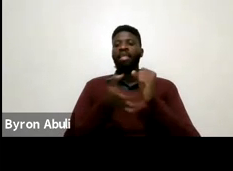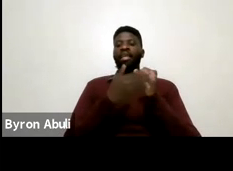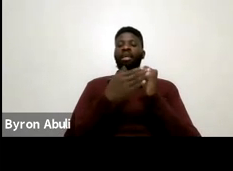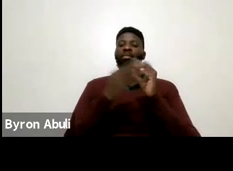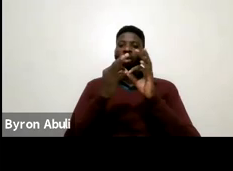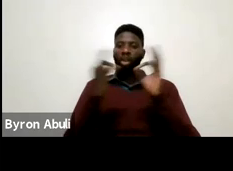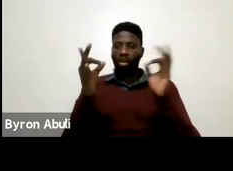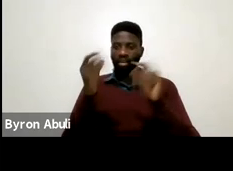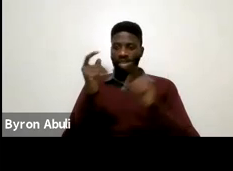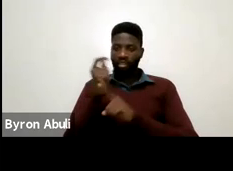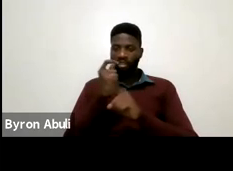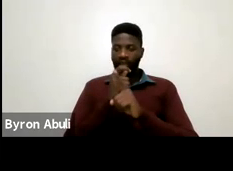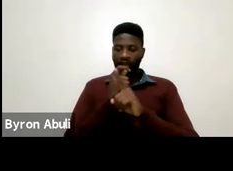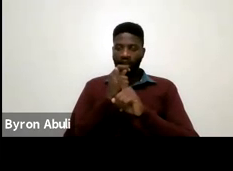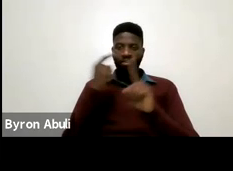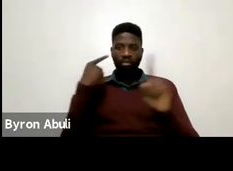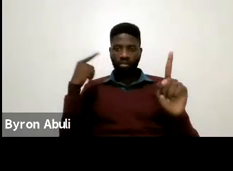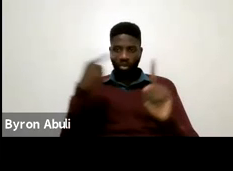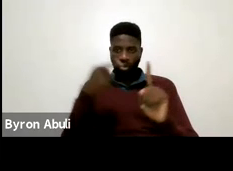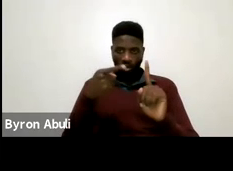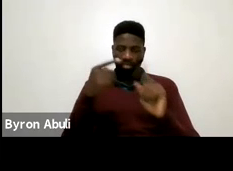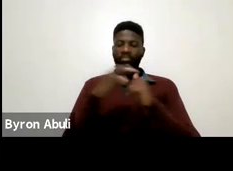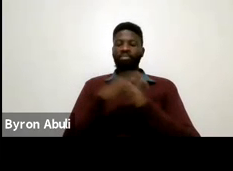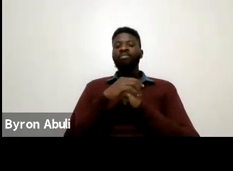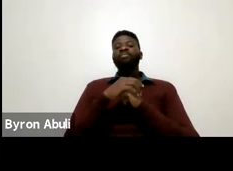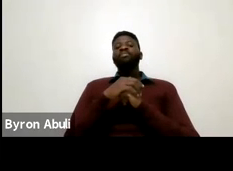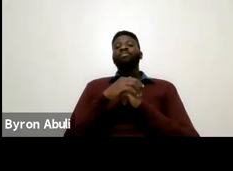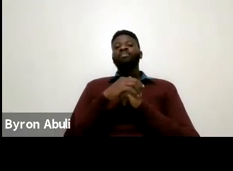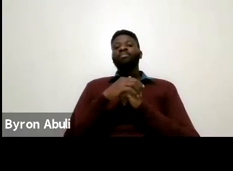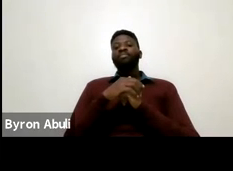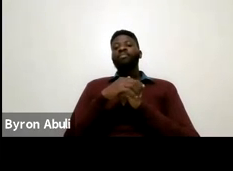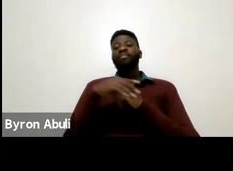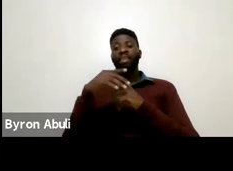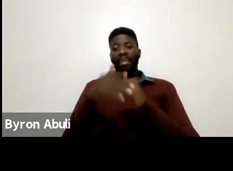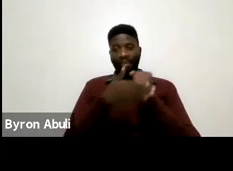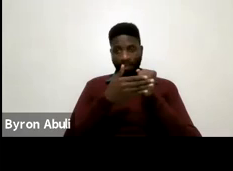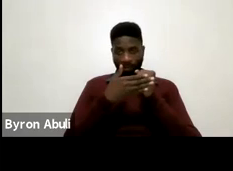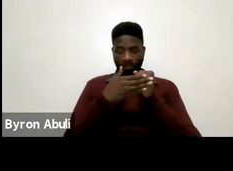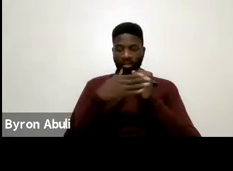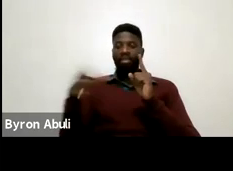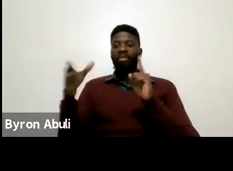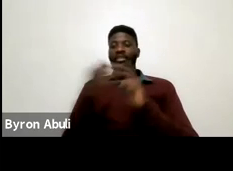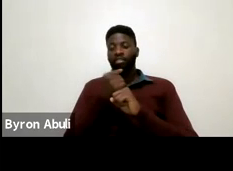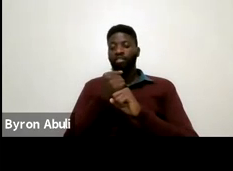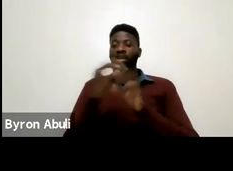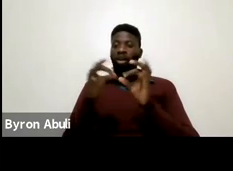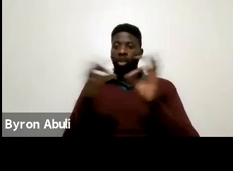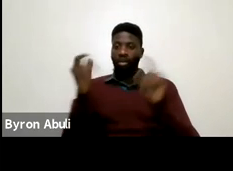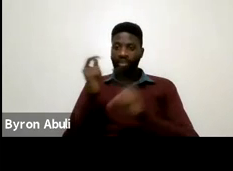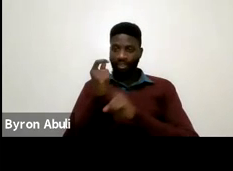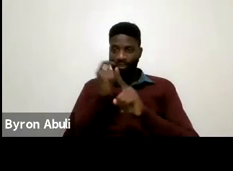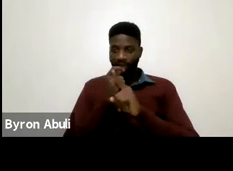goals. So you set them to reach long-term goals, and they are the stepping stones to long-term